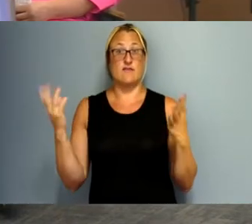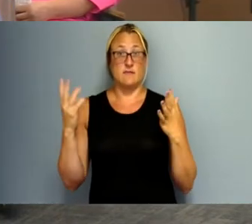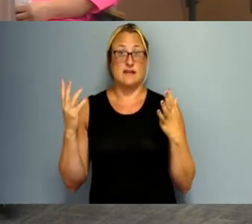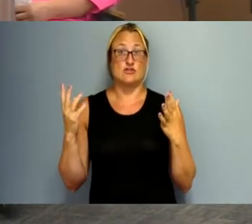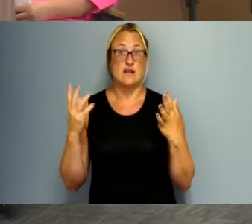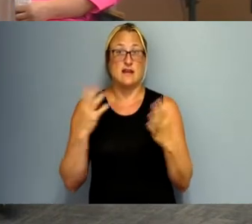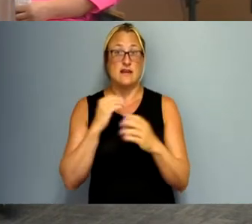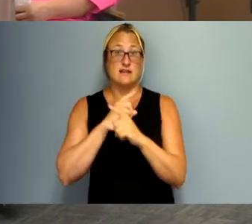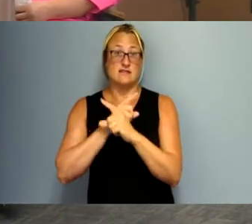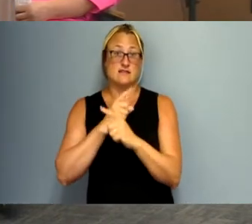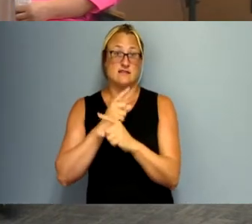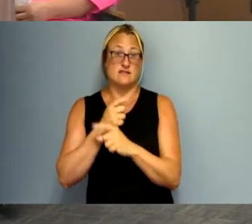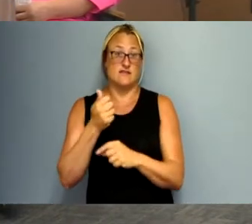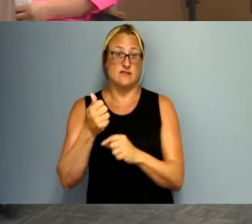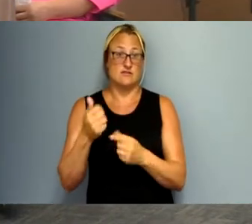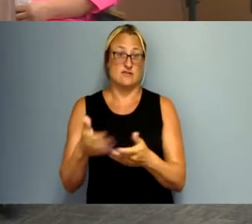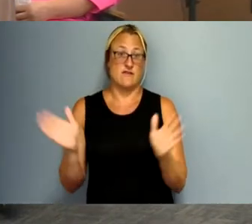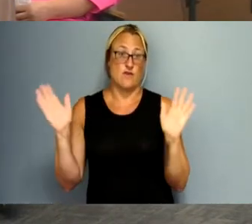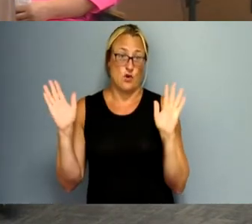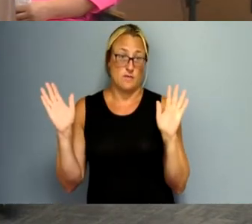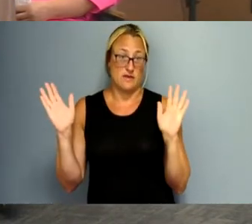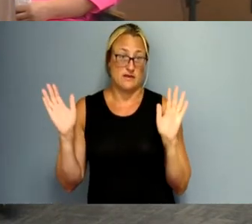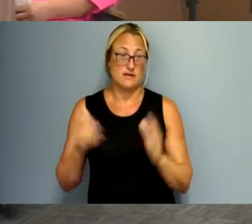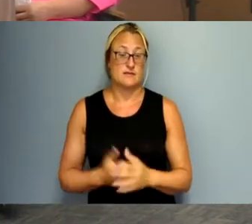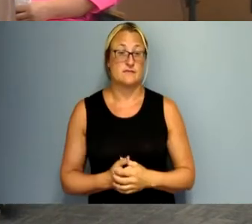defend yourself.